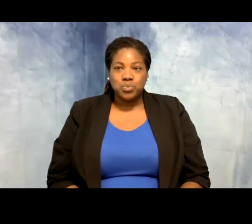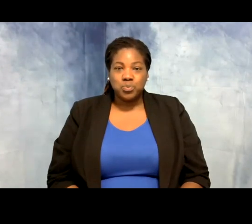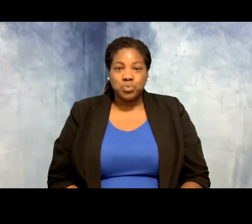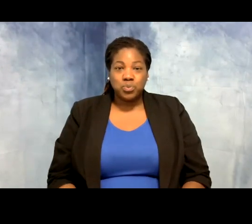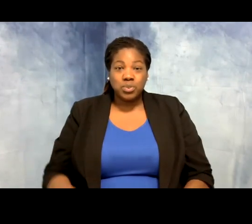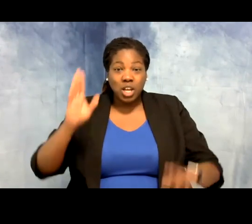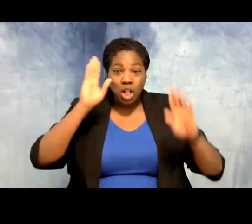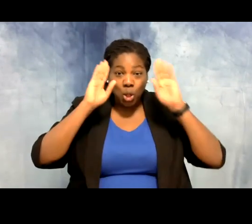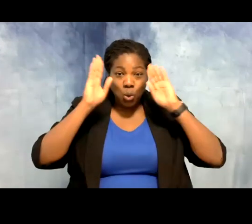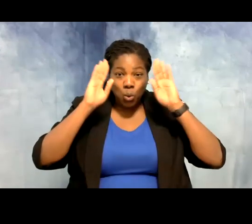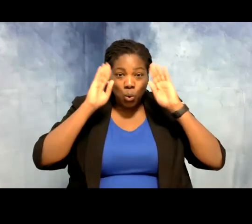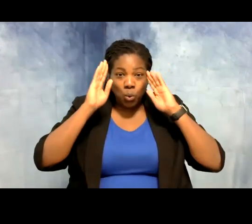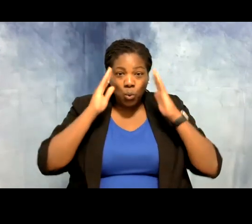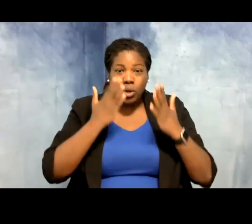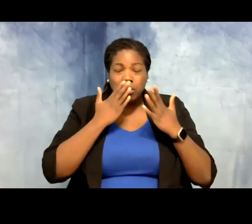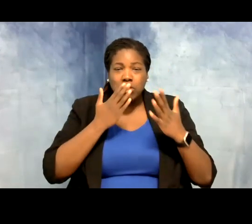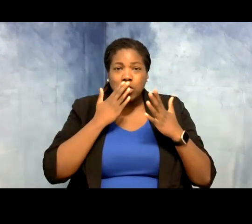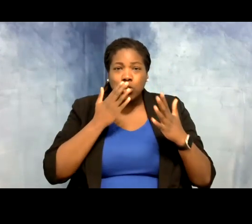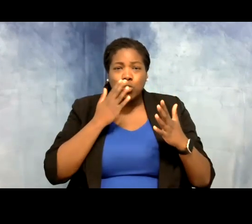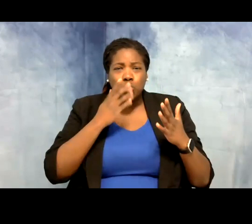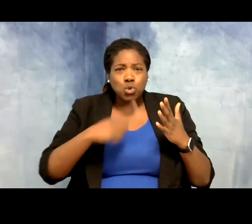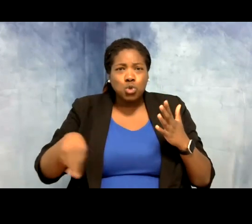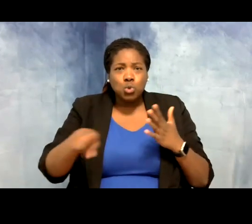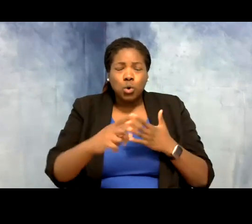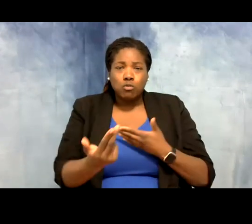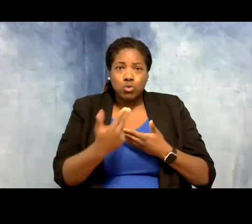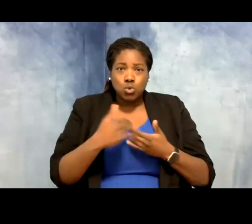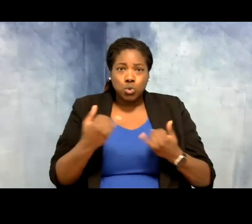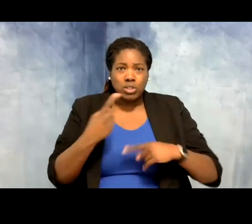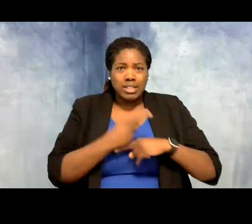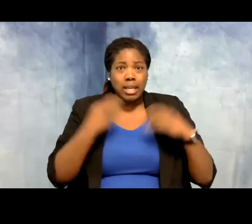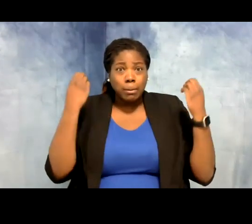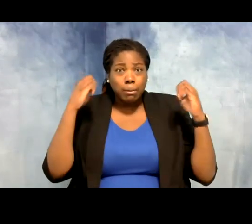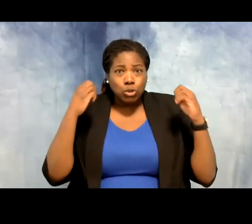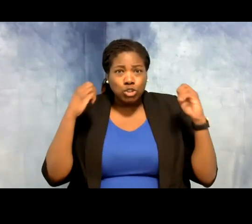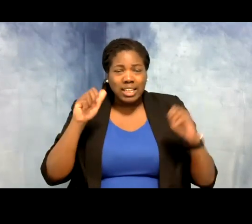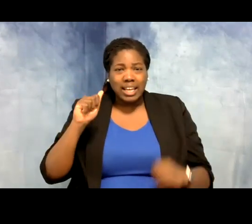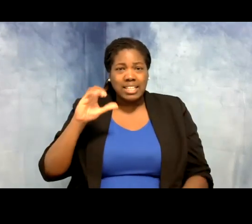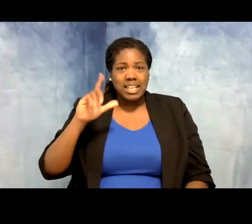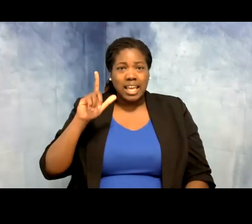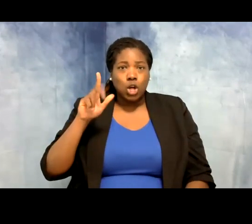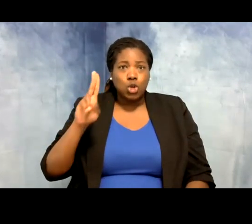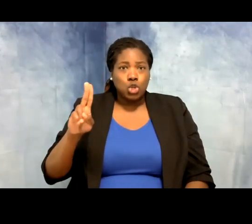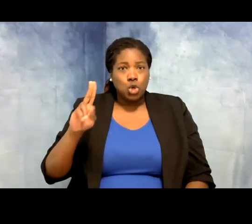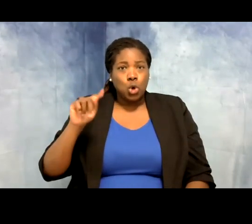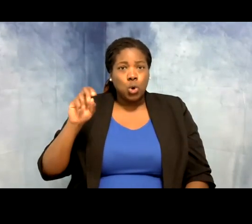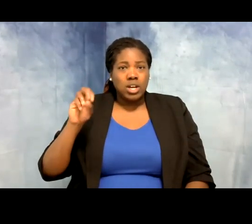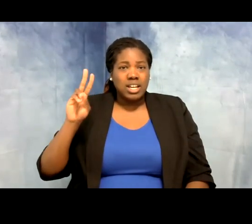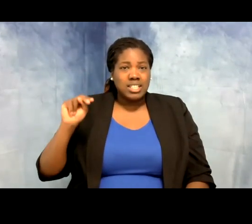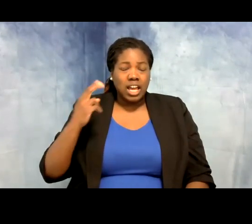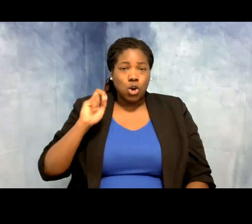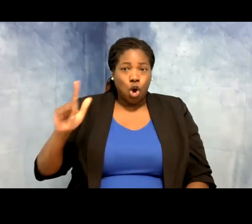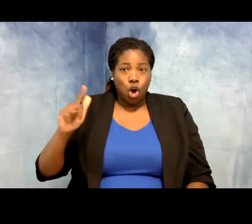Hello, and thank you to every one of you for joining today's emergency ACLU Town Hall. I'm Rebecca